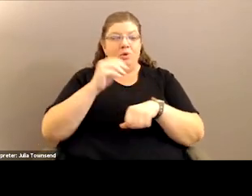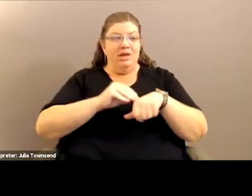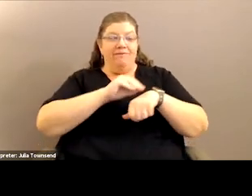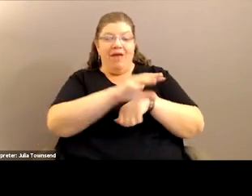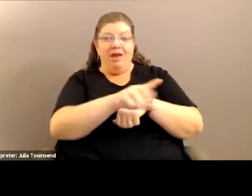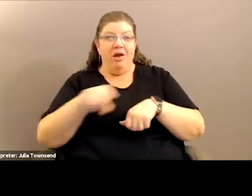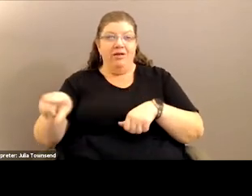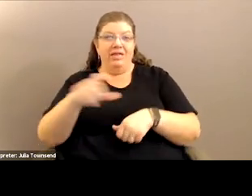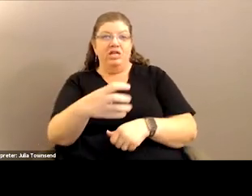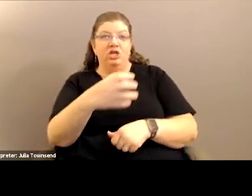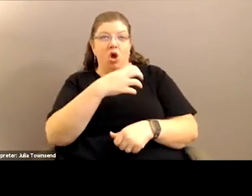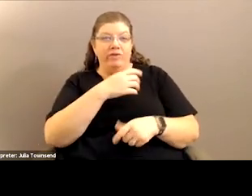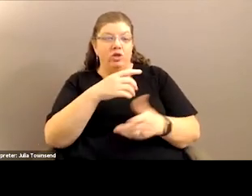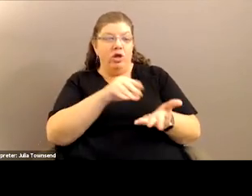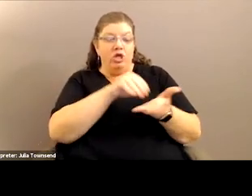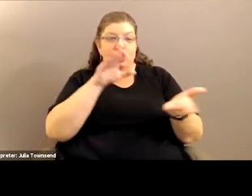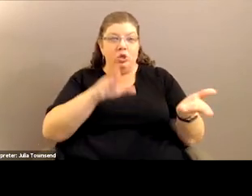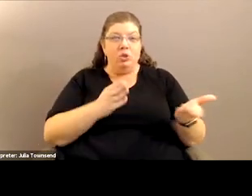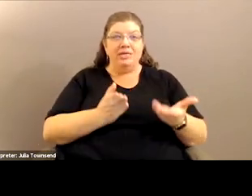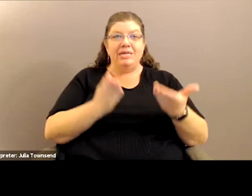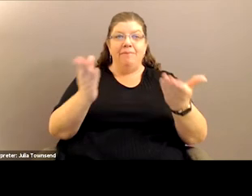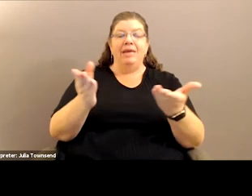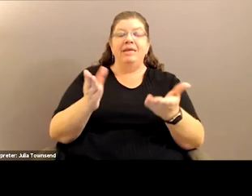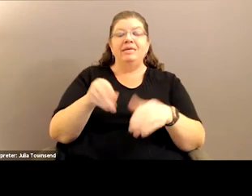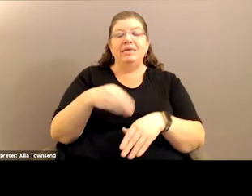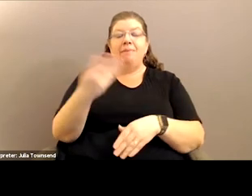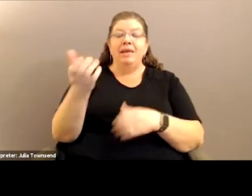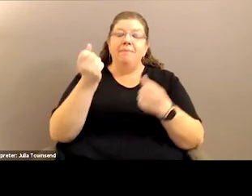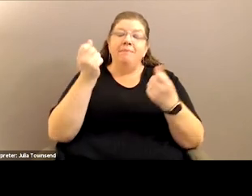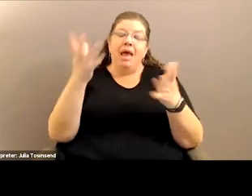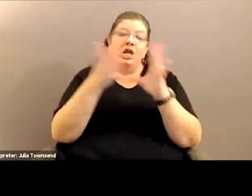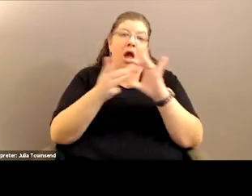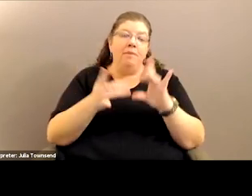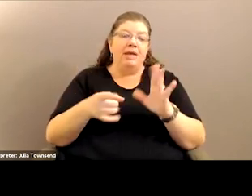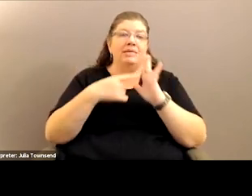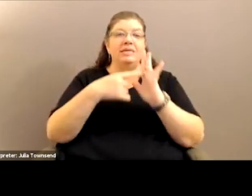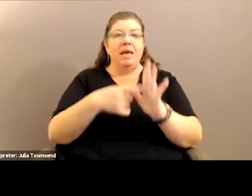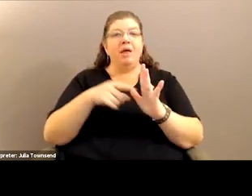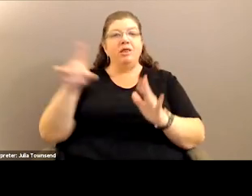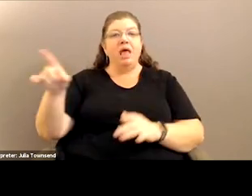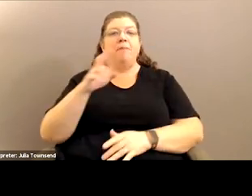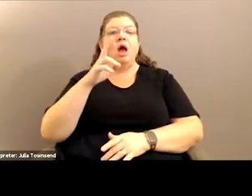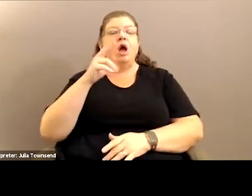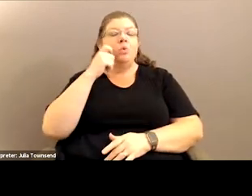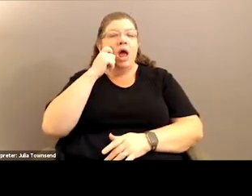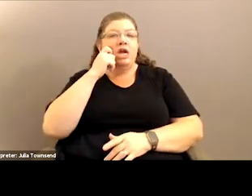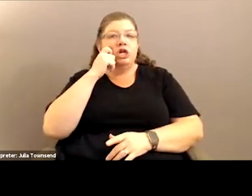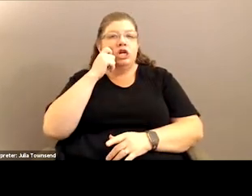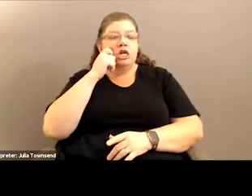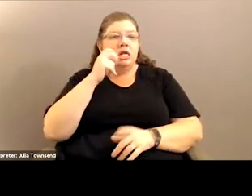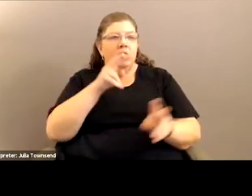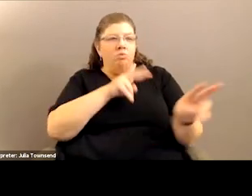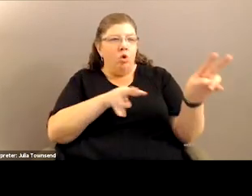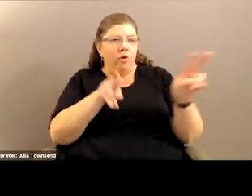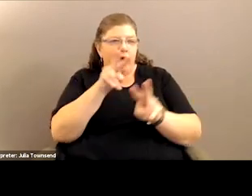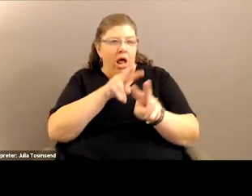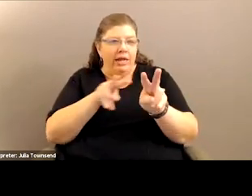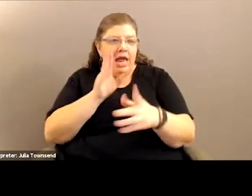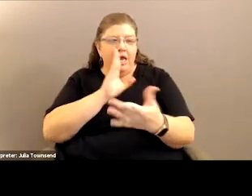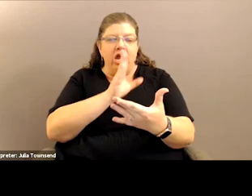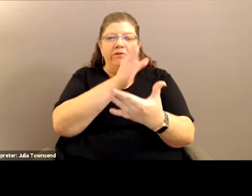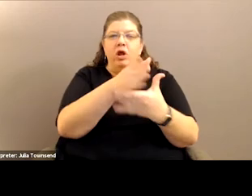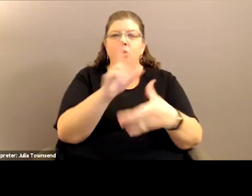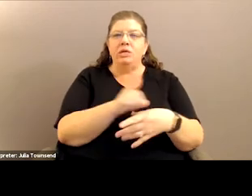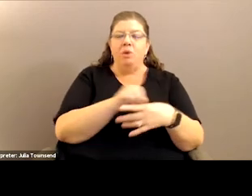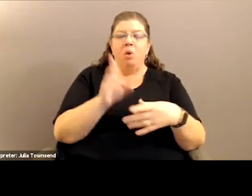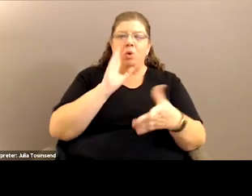officers the students have submitted numerous comments giving examples of officers racially profiling and intervening and discipline when students have not